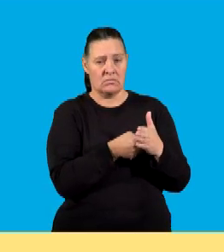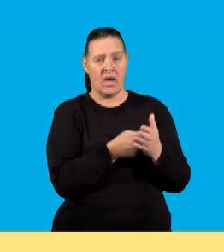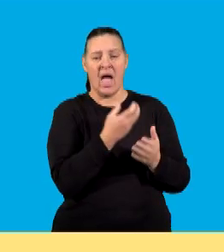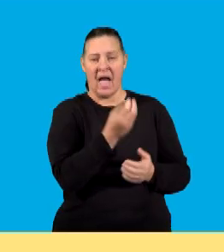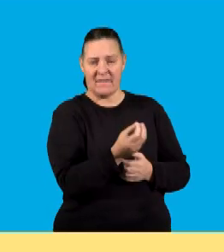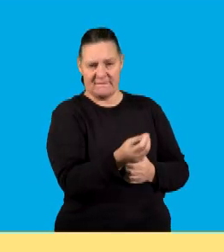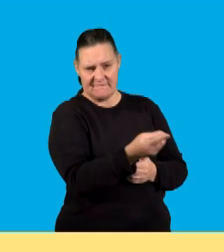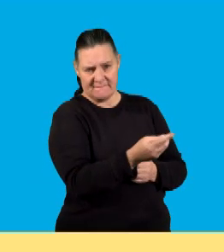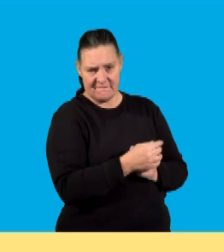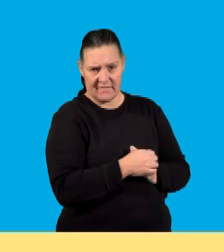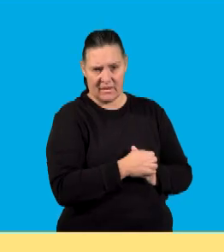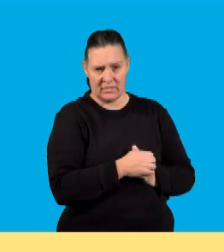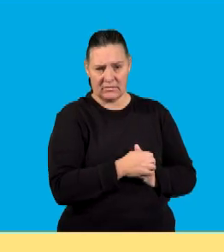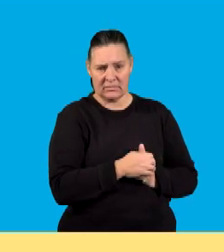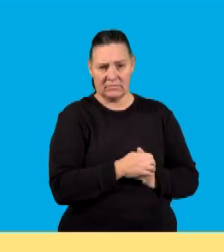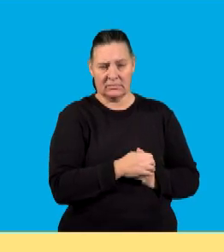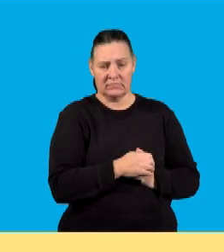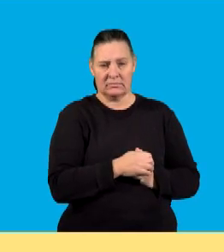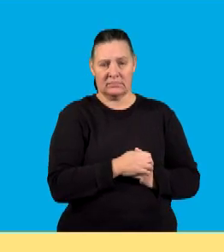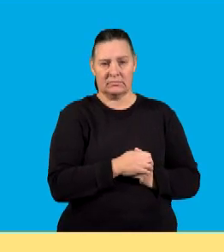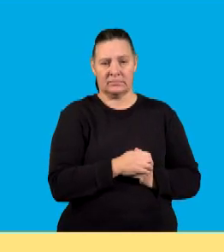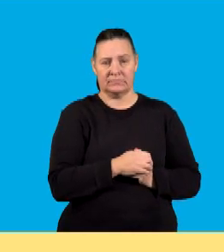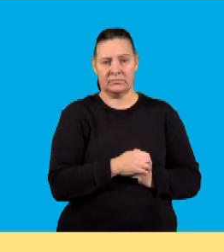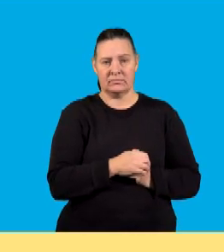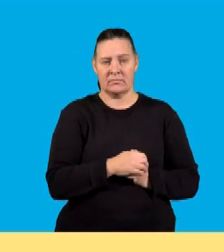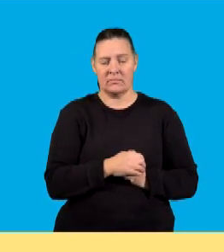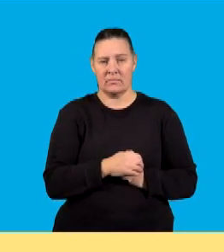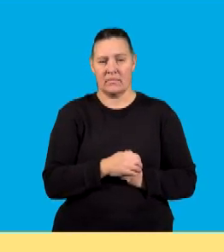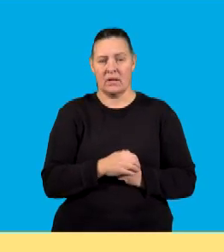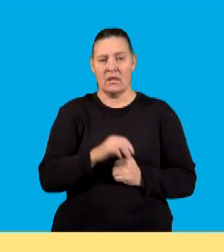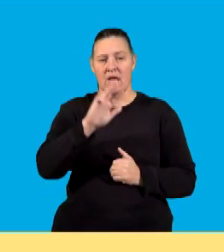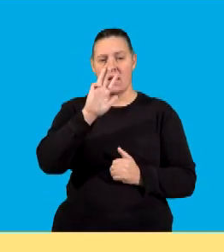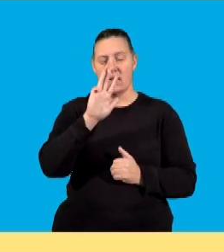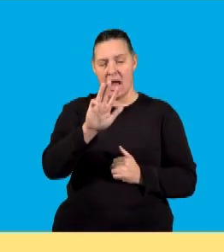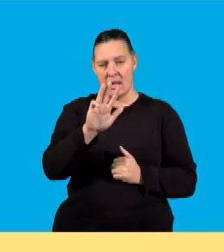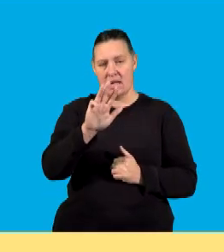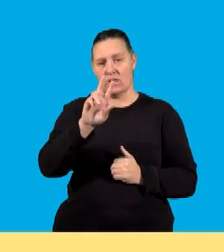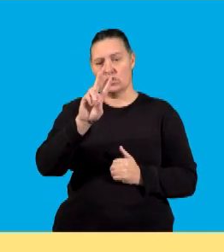on hand. My consumable stores on hand are